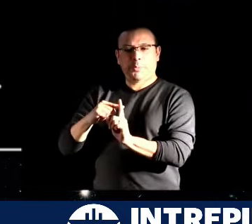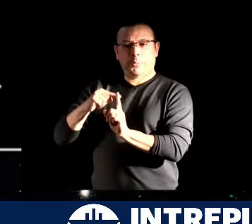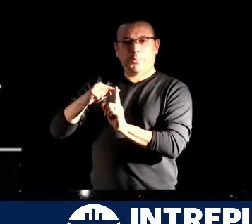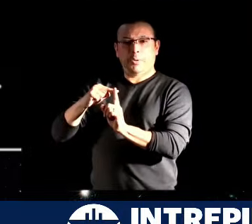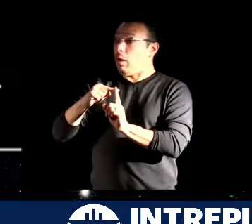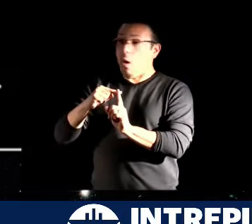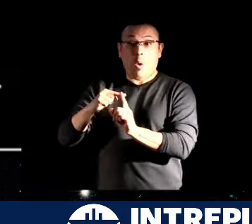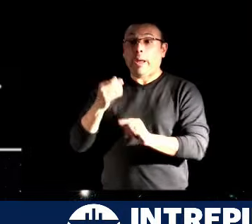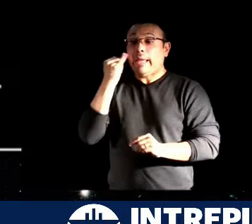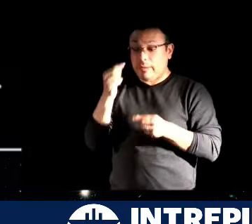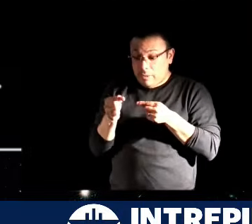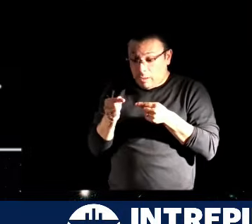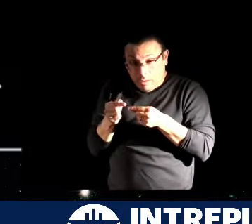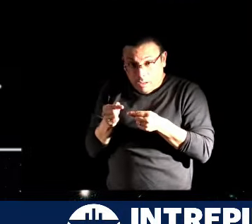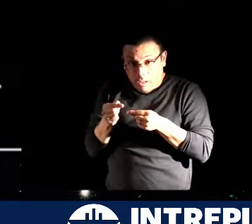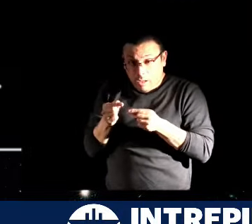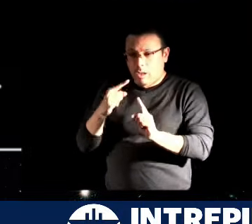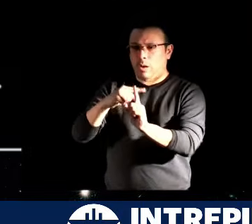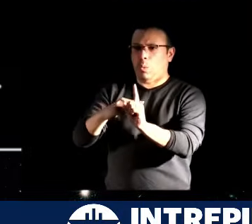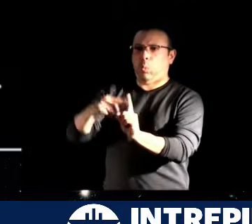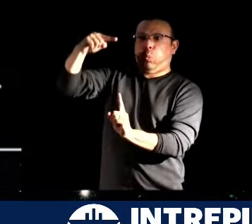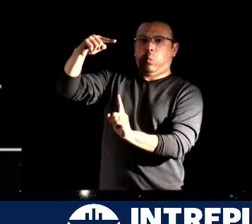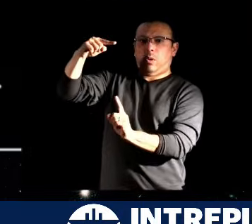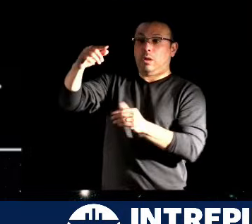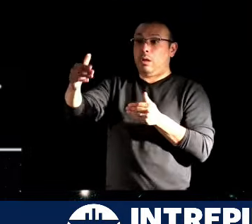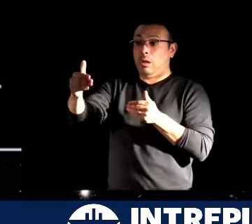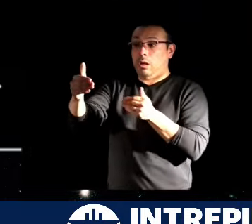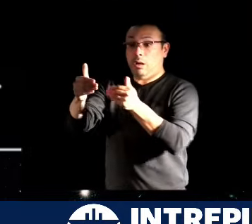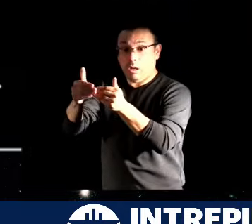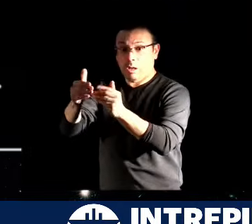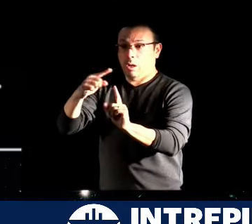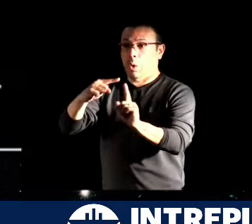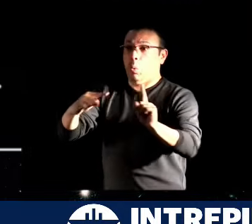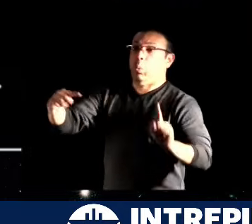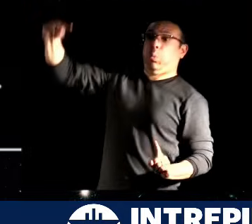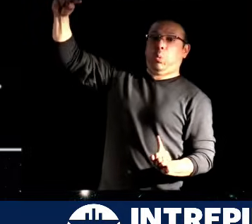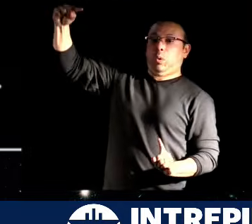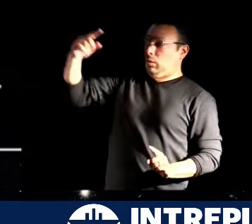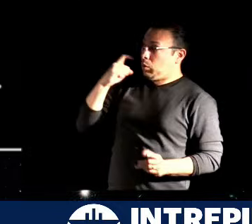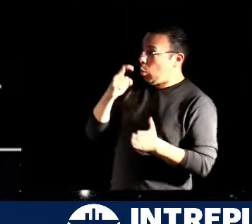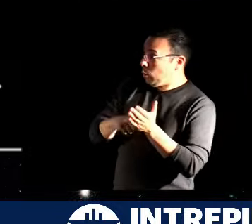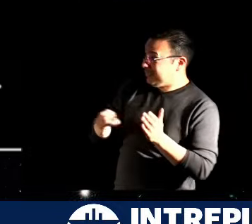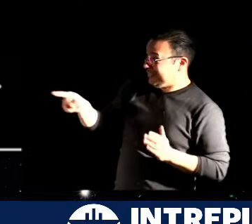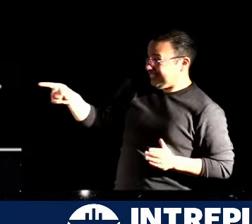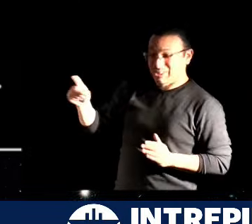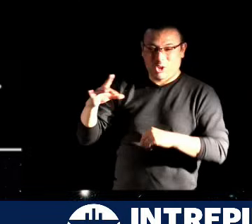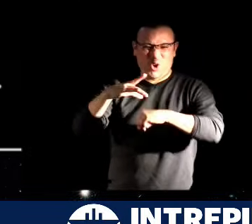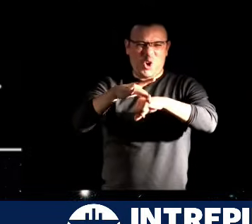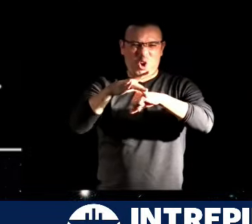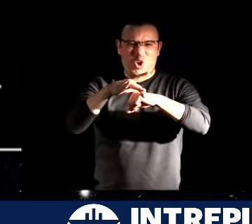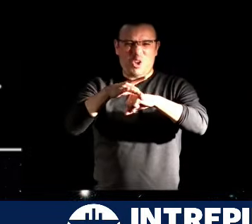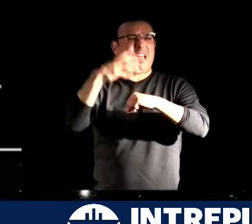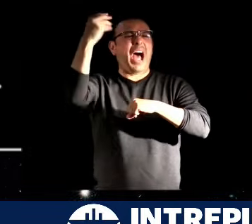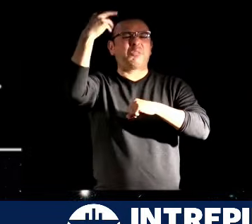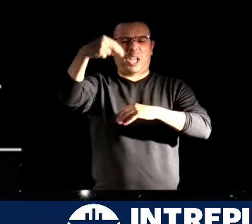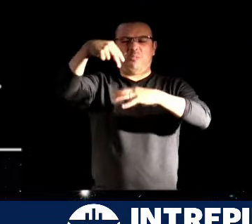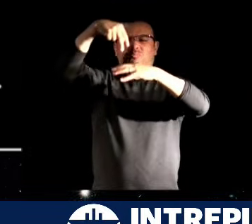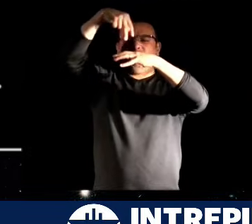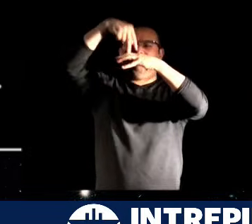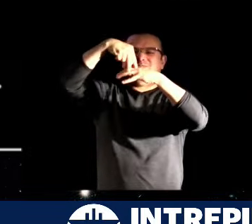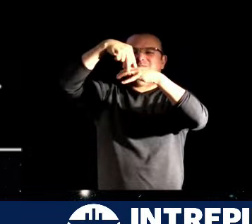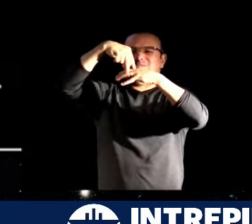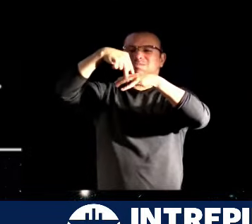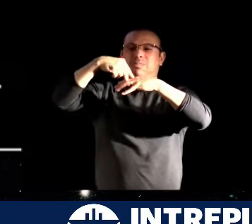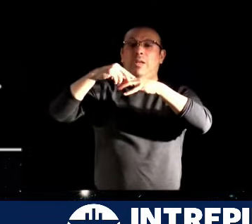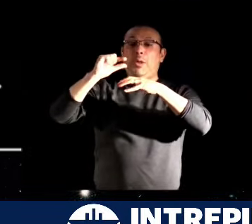getting a lot more heat, right? So what you'll see in this graph here is that when you're at Earth, if you stood outside and you took out all